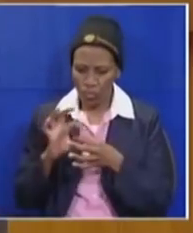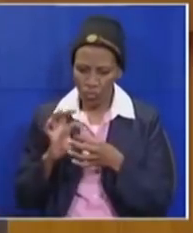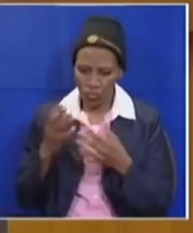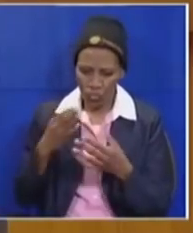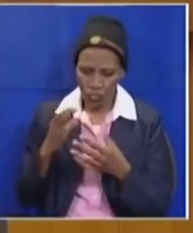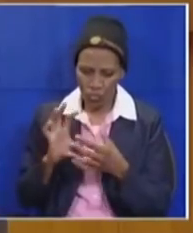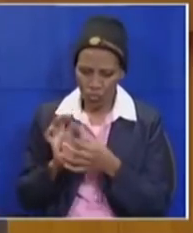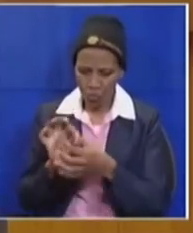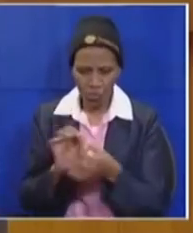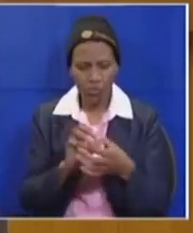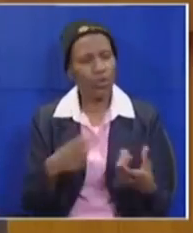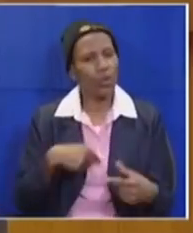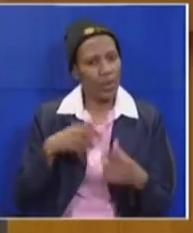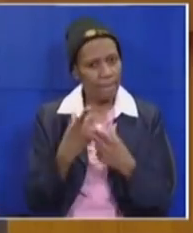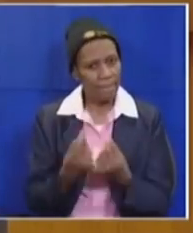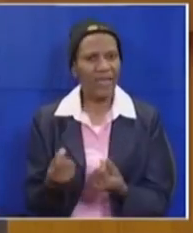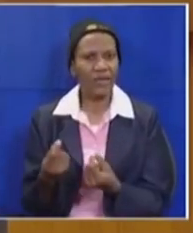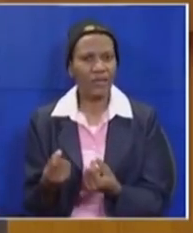The intervention that we've made.